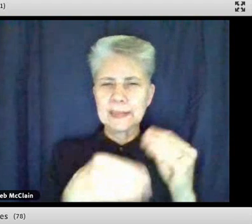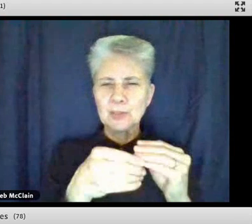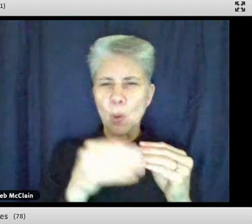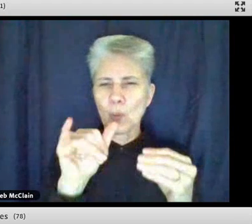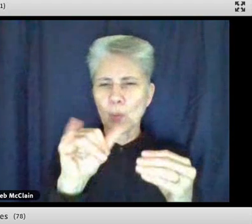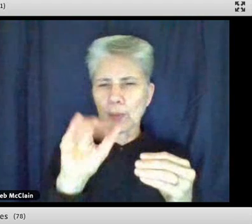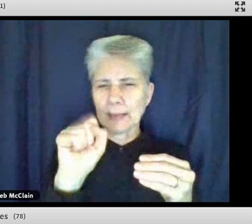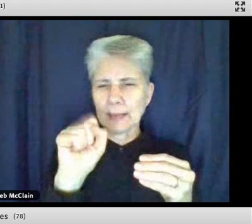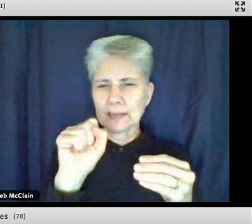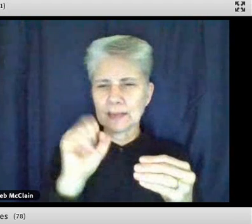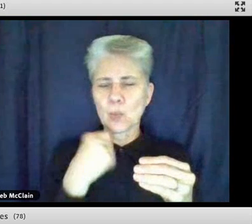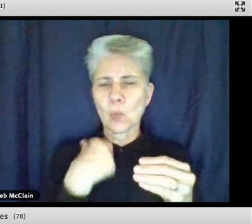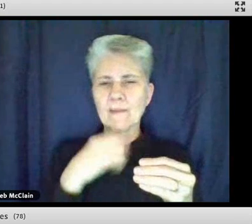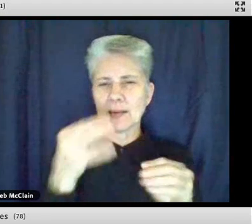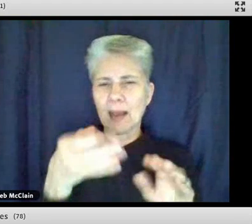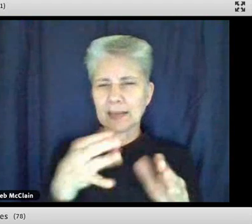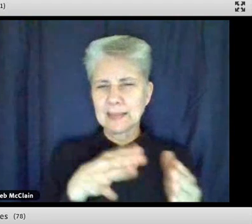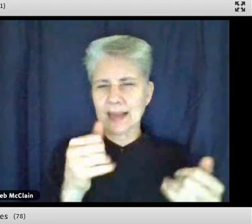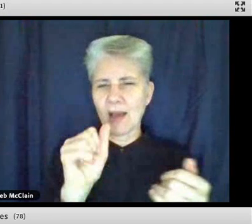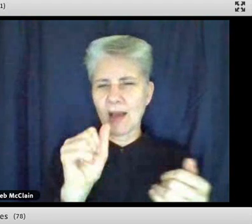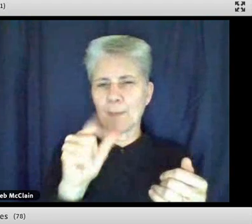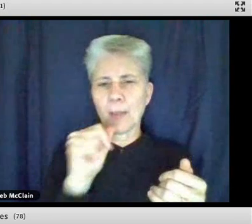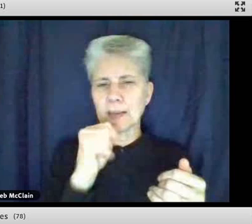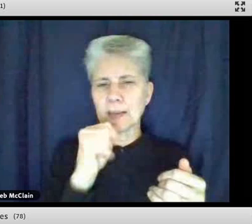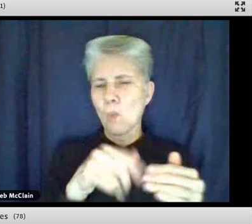Alabama, just not one in my county. We're a real small county.